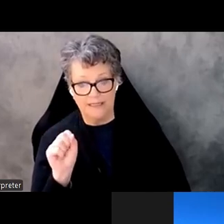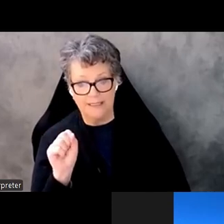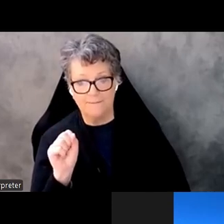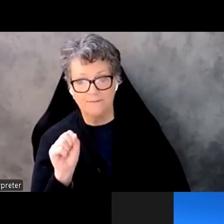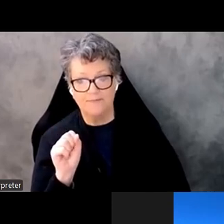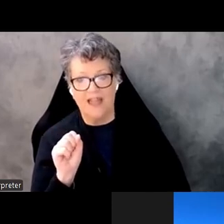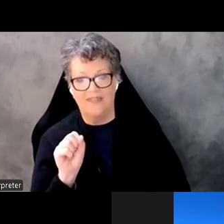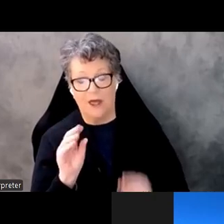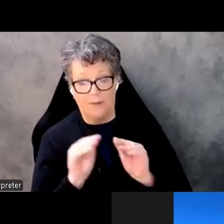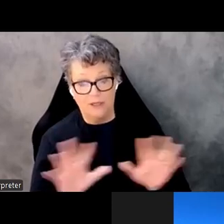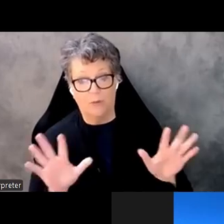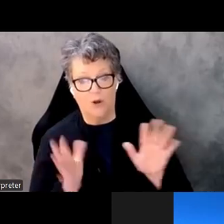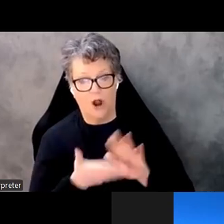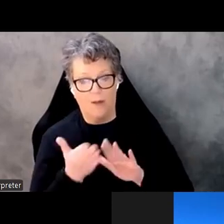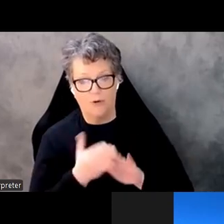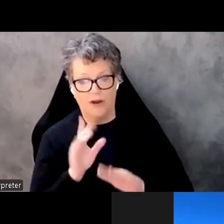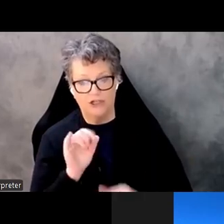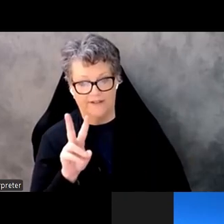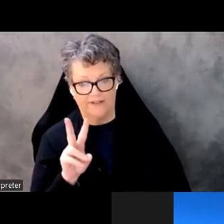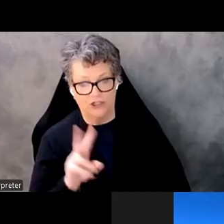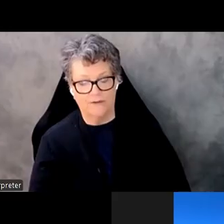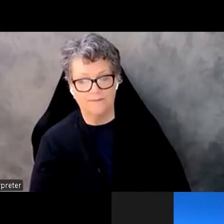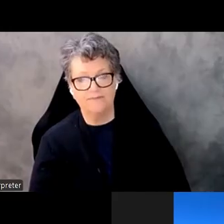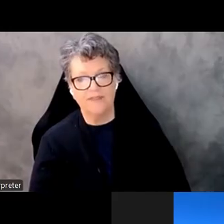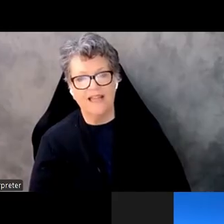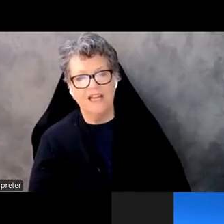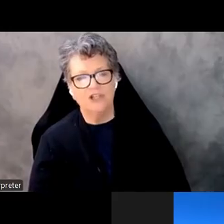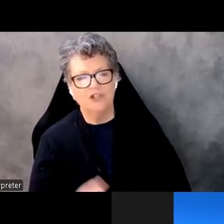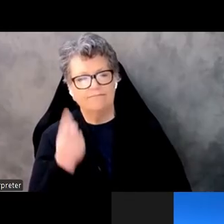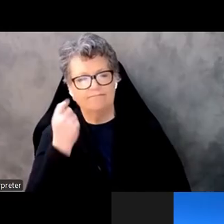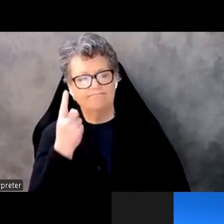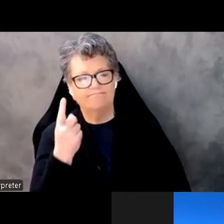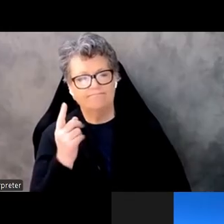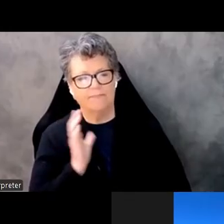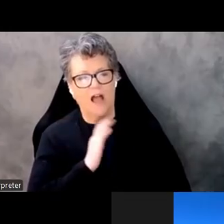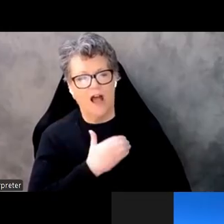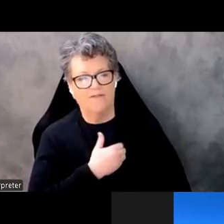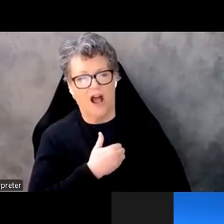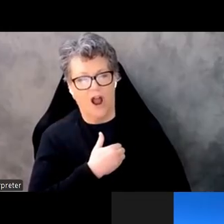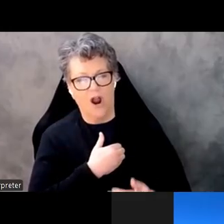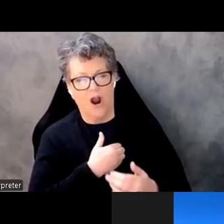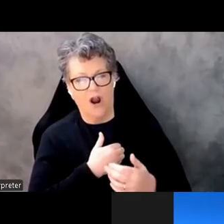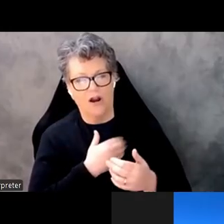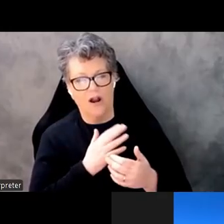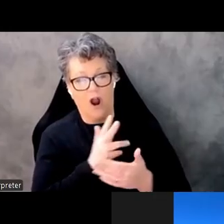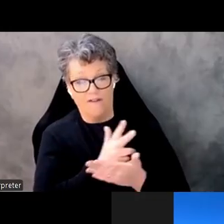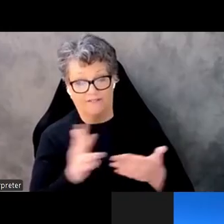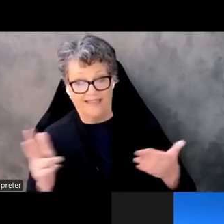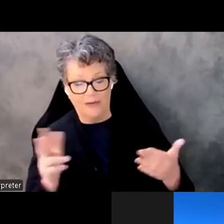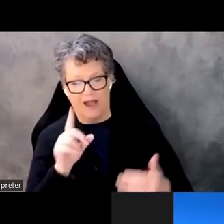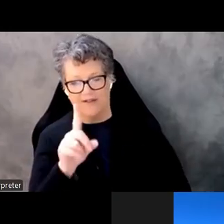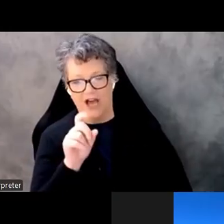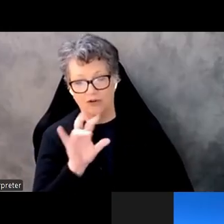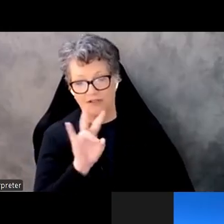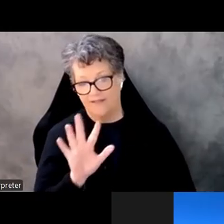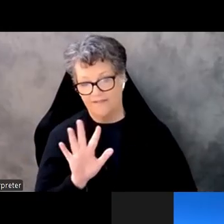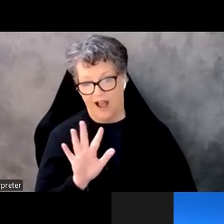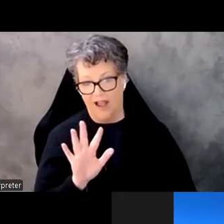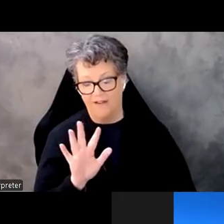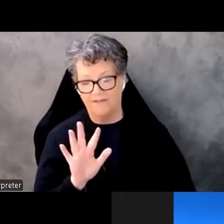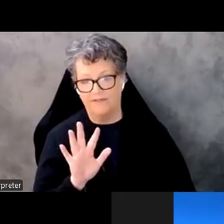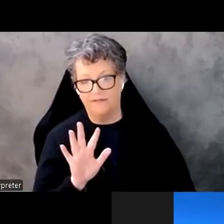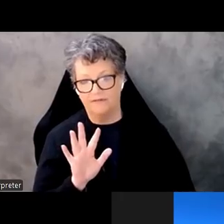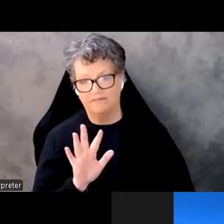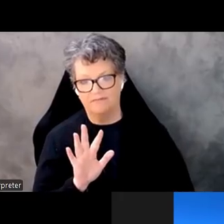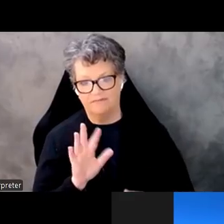going to be deployed in our operations division. Just to give an understanding, too, of the realm of our fleet, we have about 175